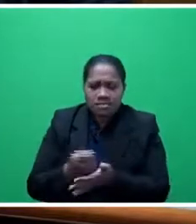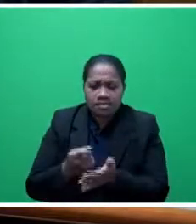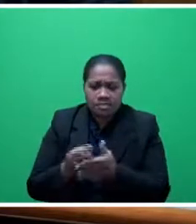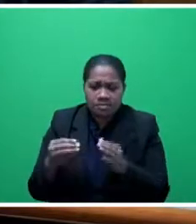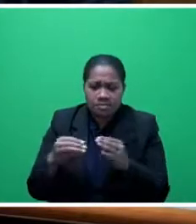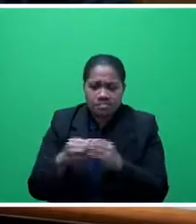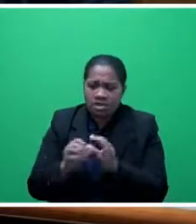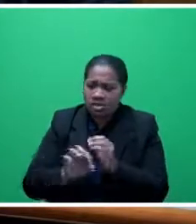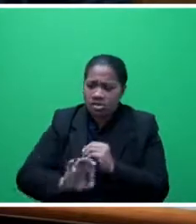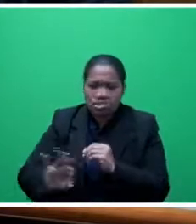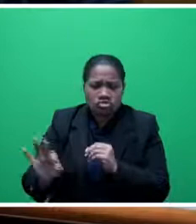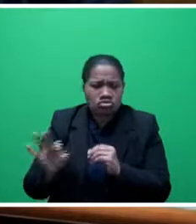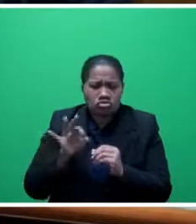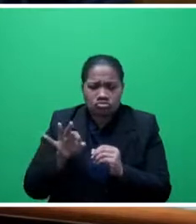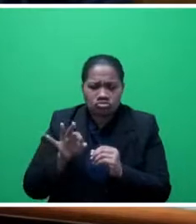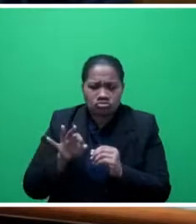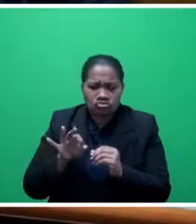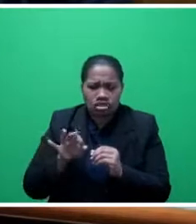yet.